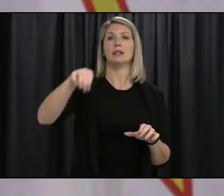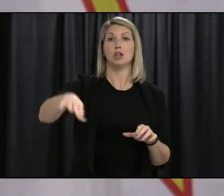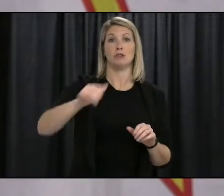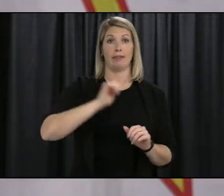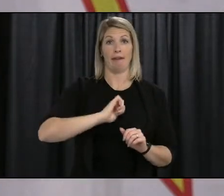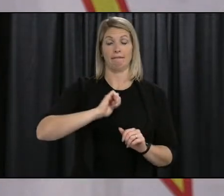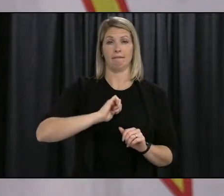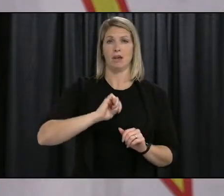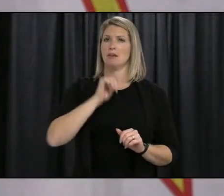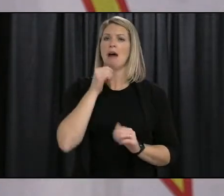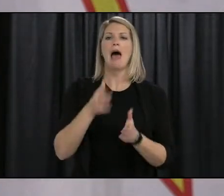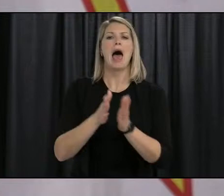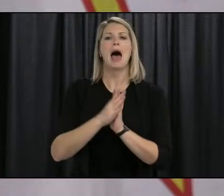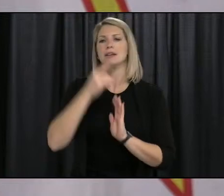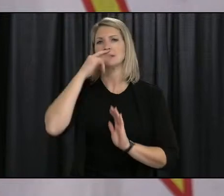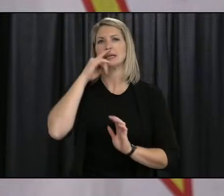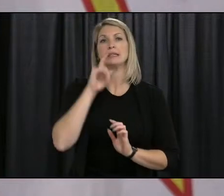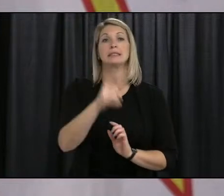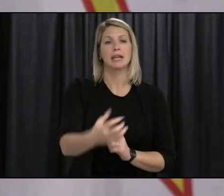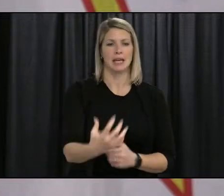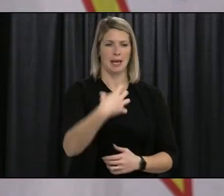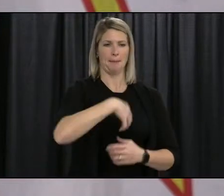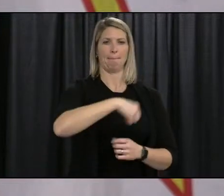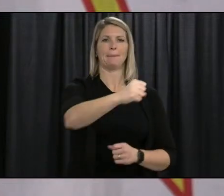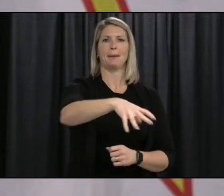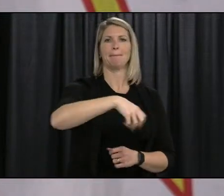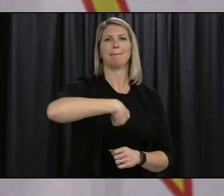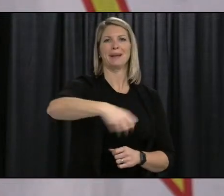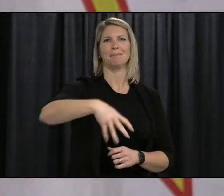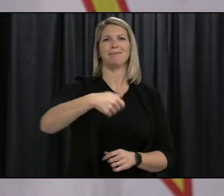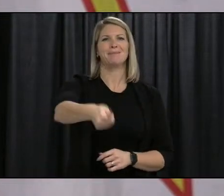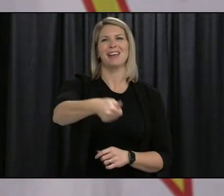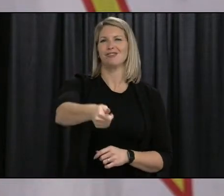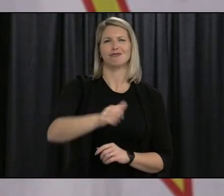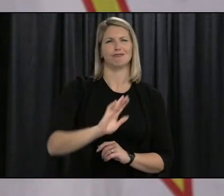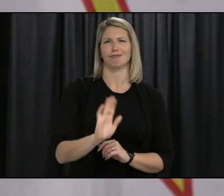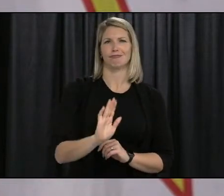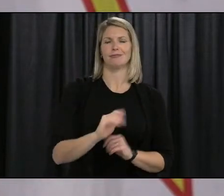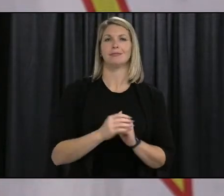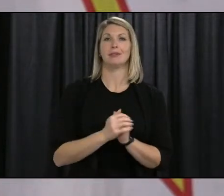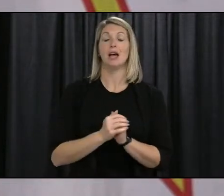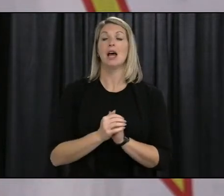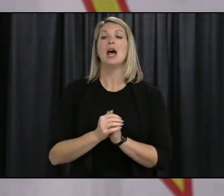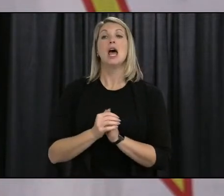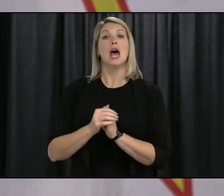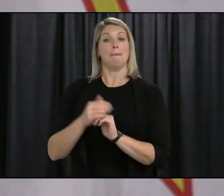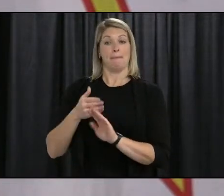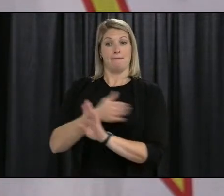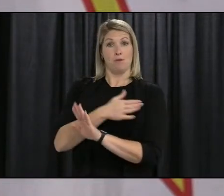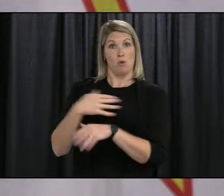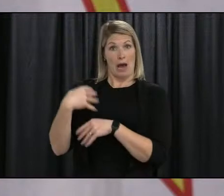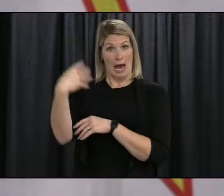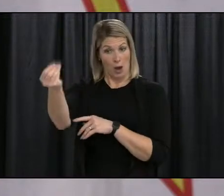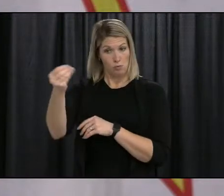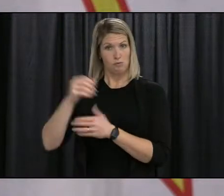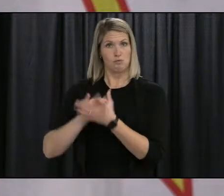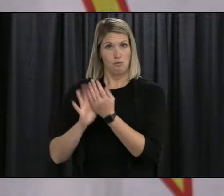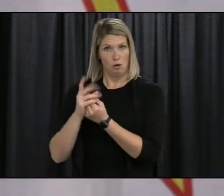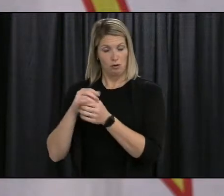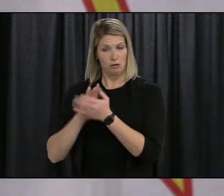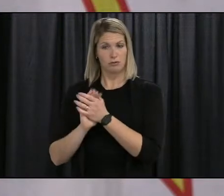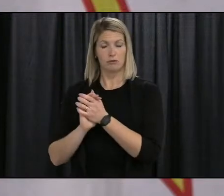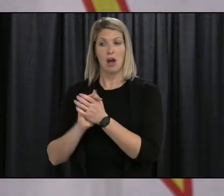treats. Children should wash their hands before they leave home, when they arrive home, and before eating any